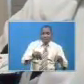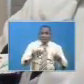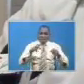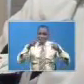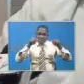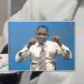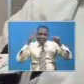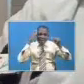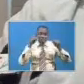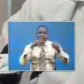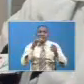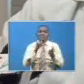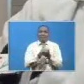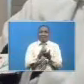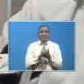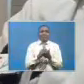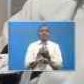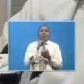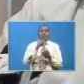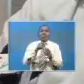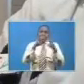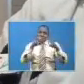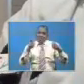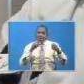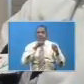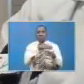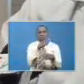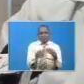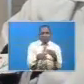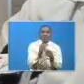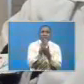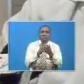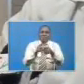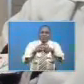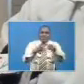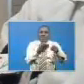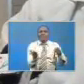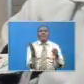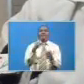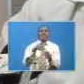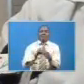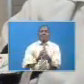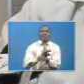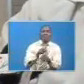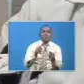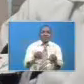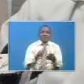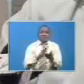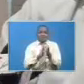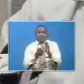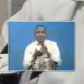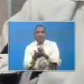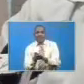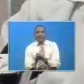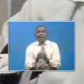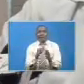experimenters said was that it is not conclusive, in that you have various factors that will influence somebody to become